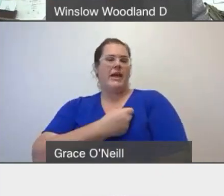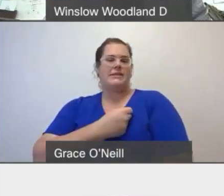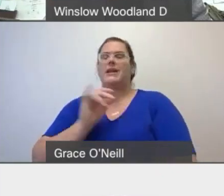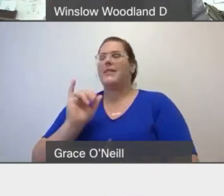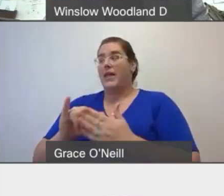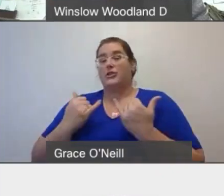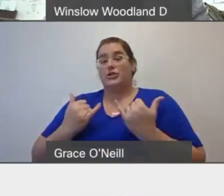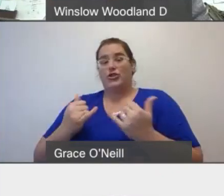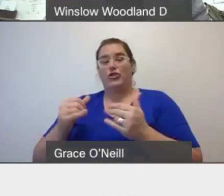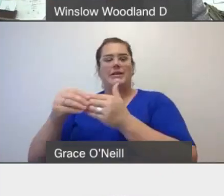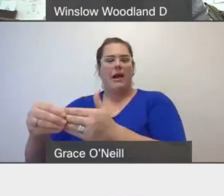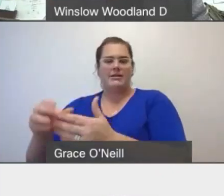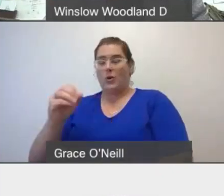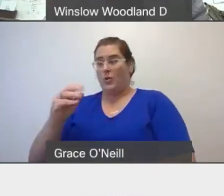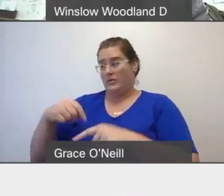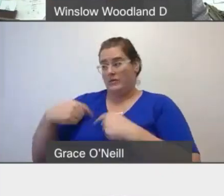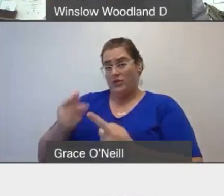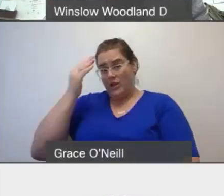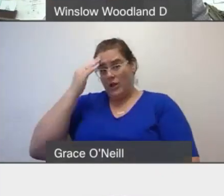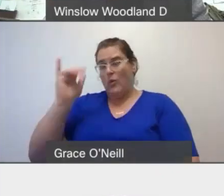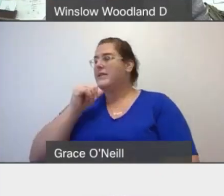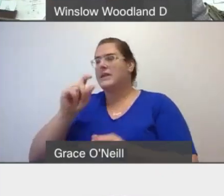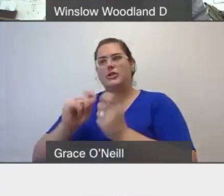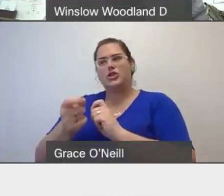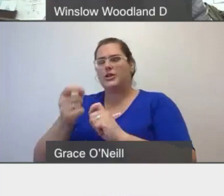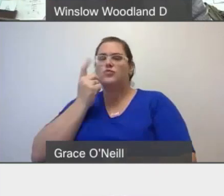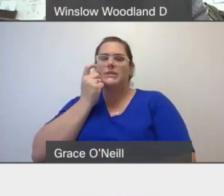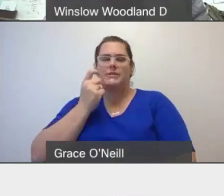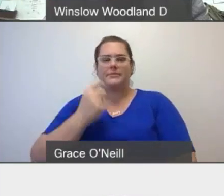to the best of my knowledge, that has not changed. Thank you.